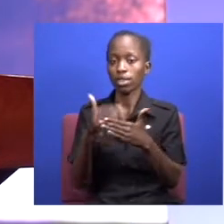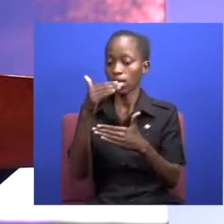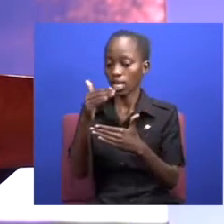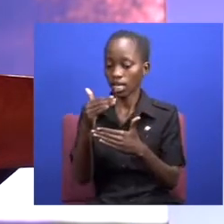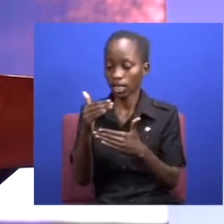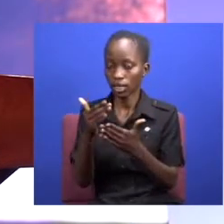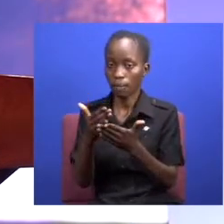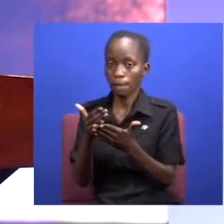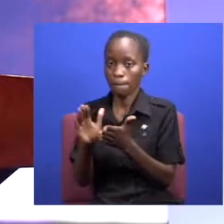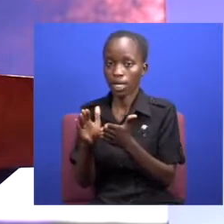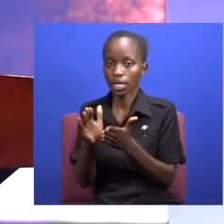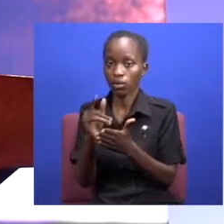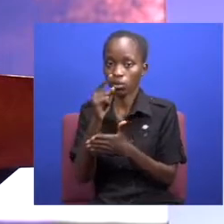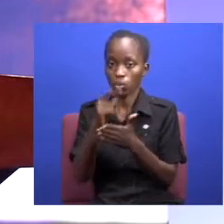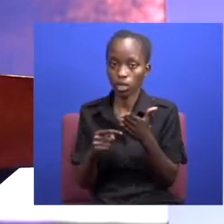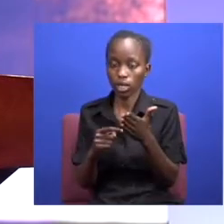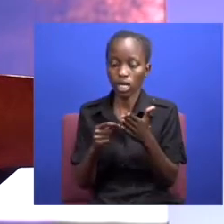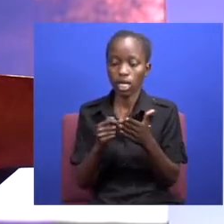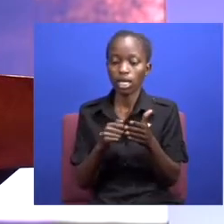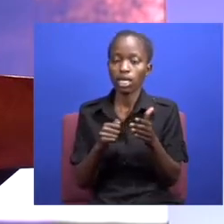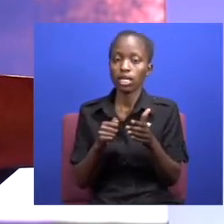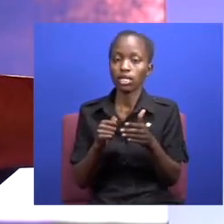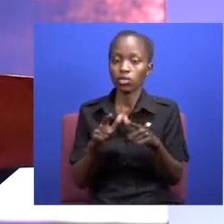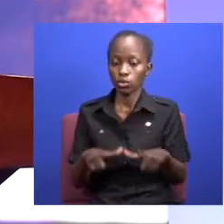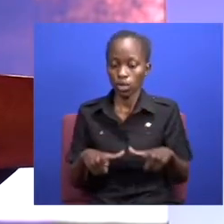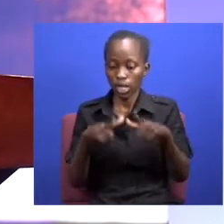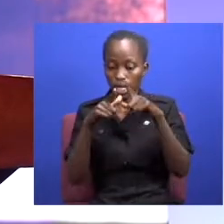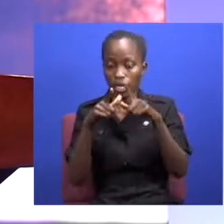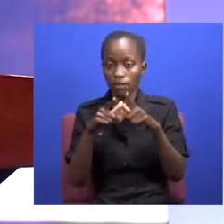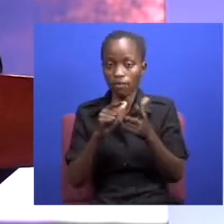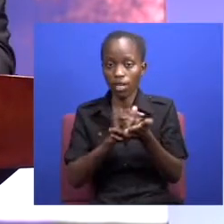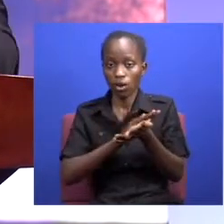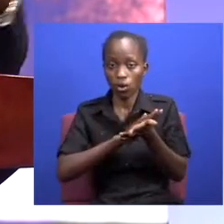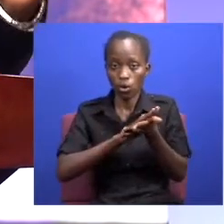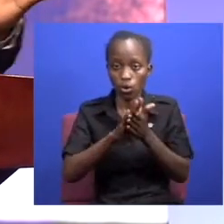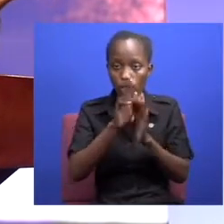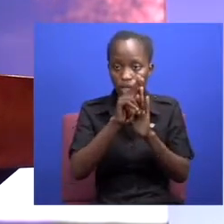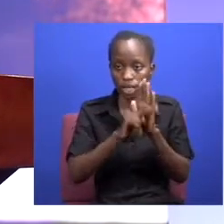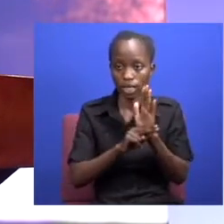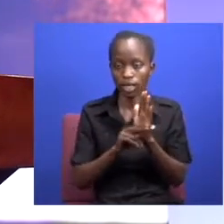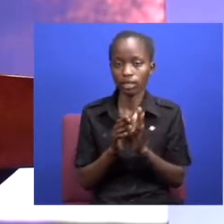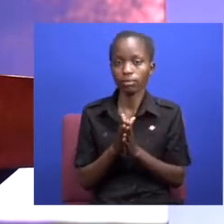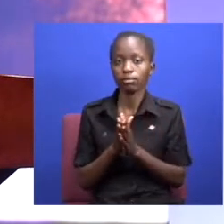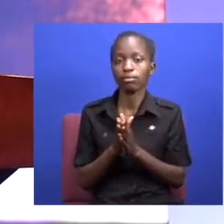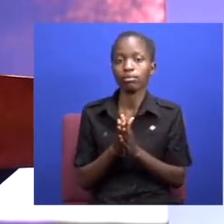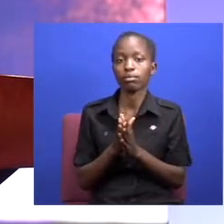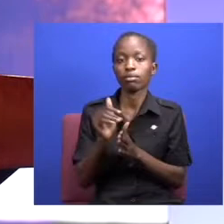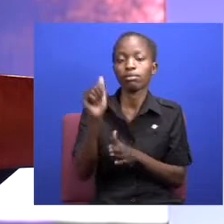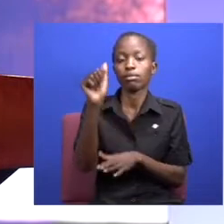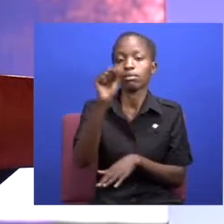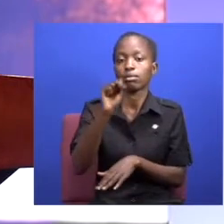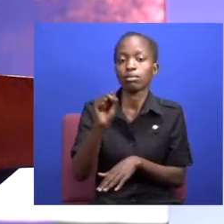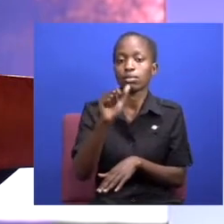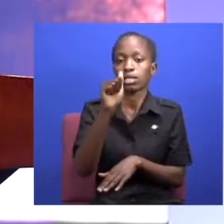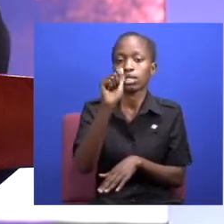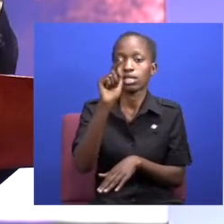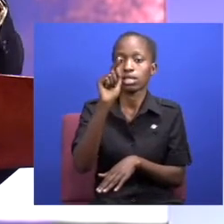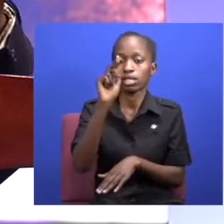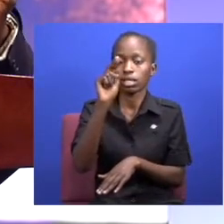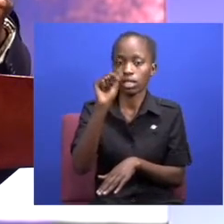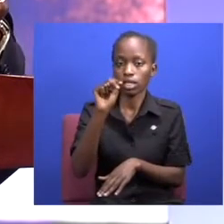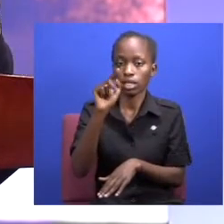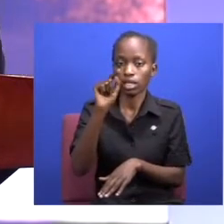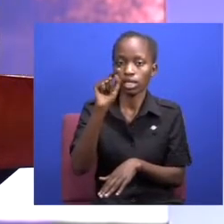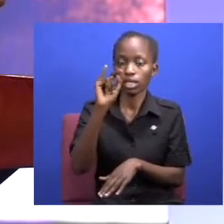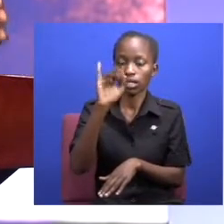next step is to walk in sanctification. Now, sanctification is not a very common word, but it comes